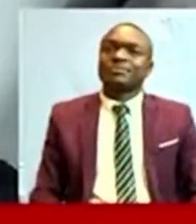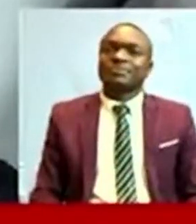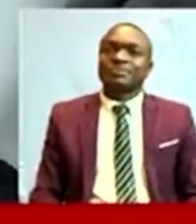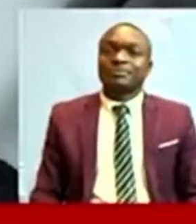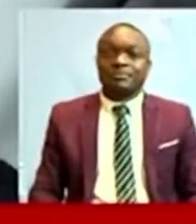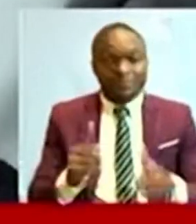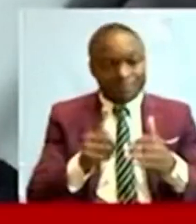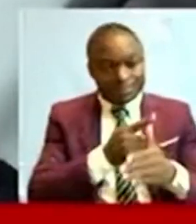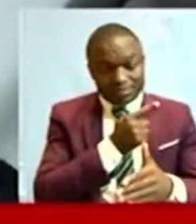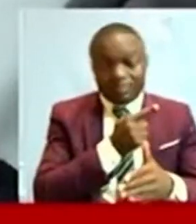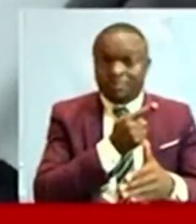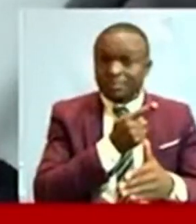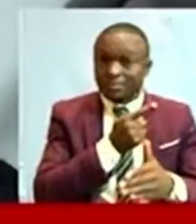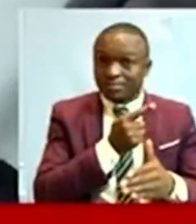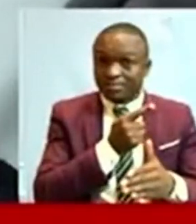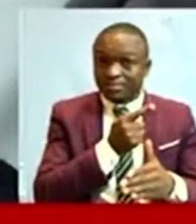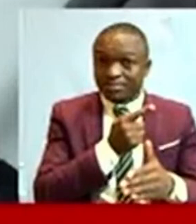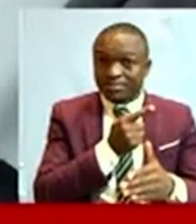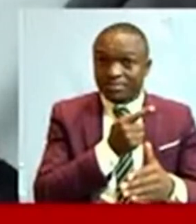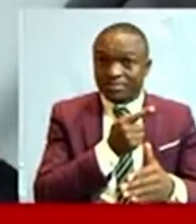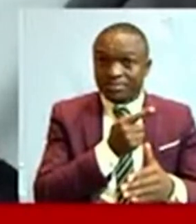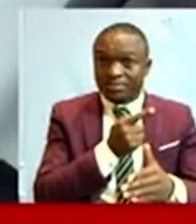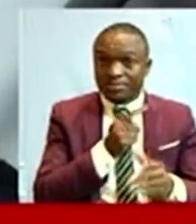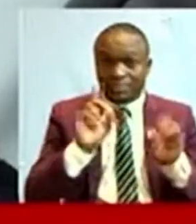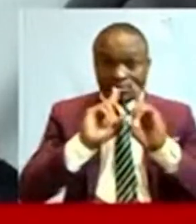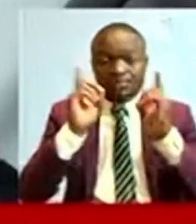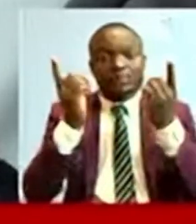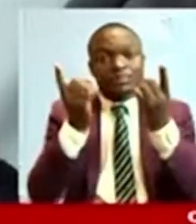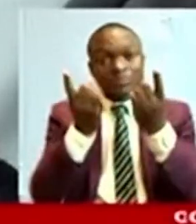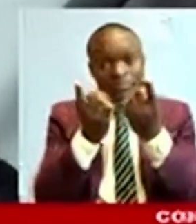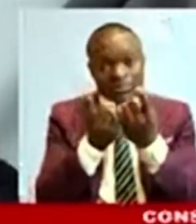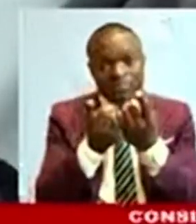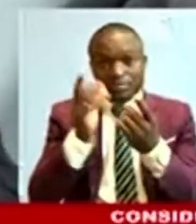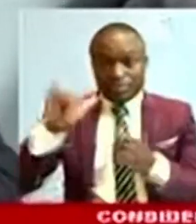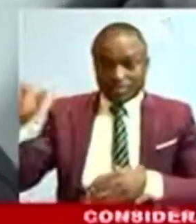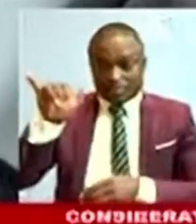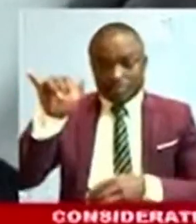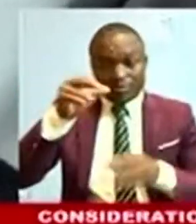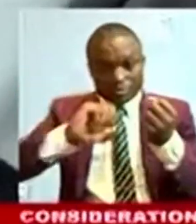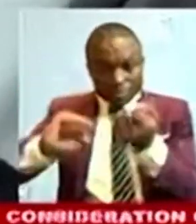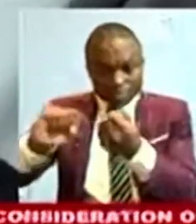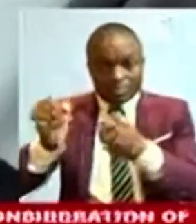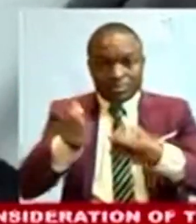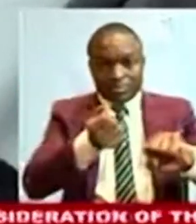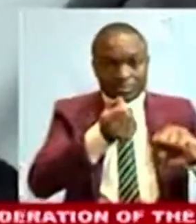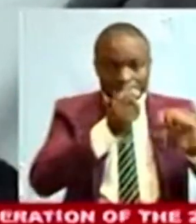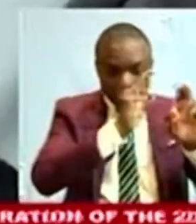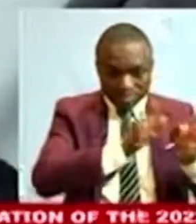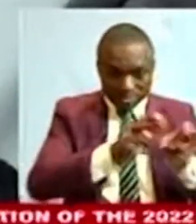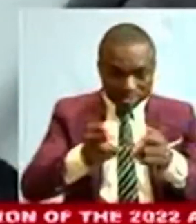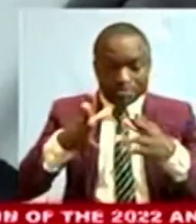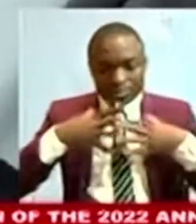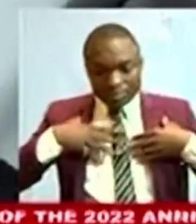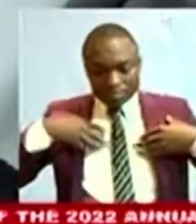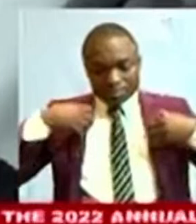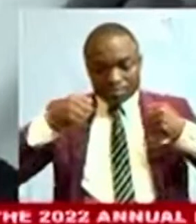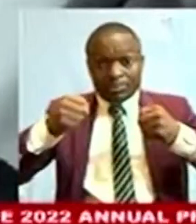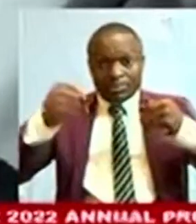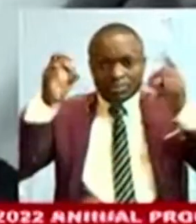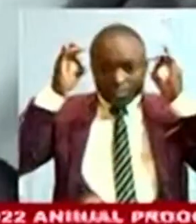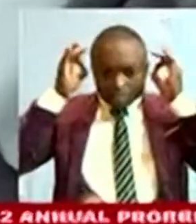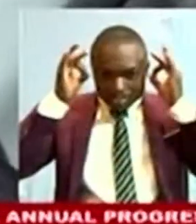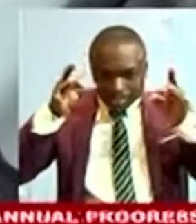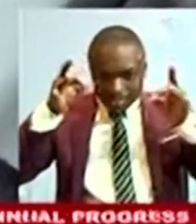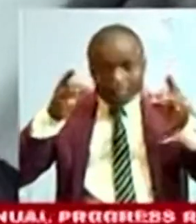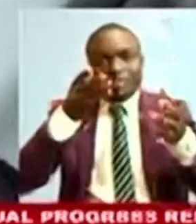one was proportion of districts meeting minimum standards to prevent and respond to health risks.